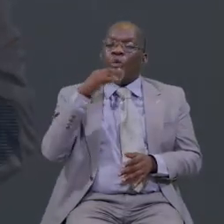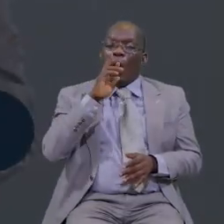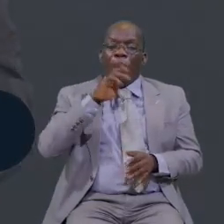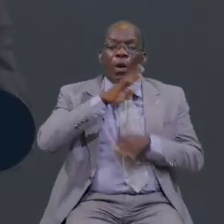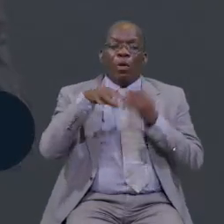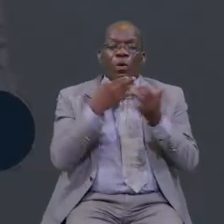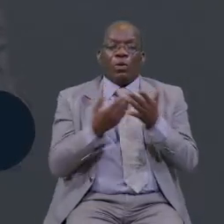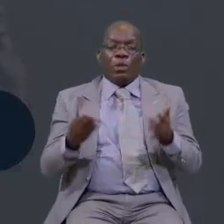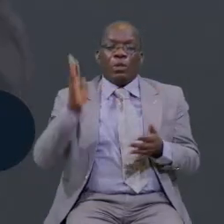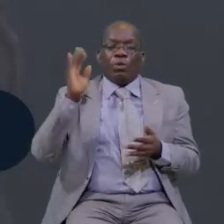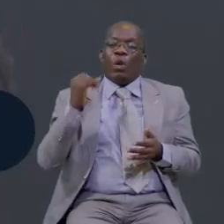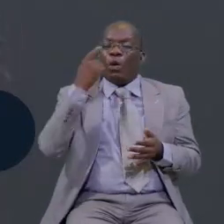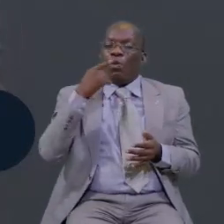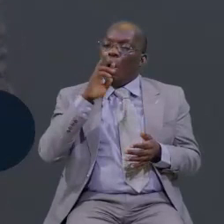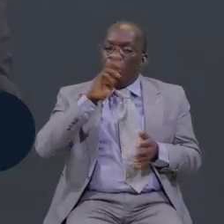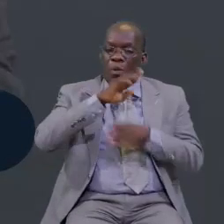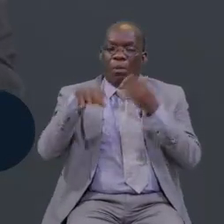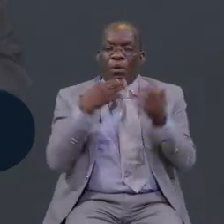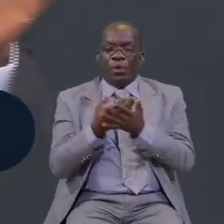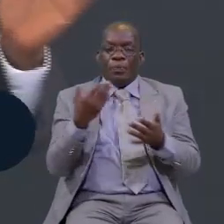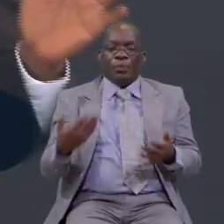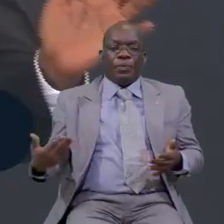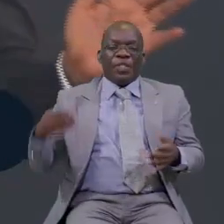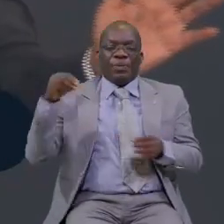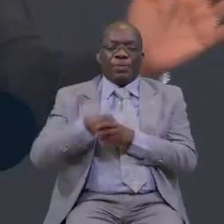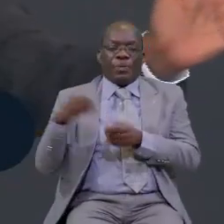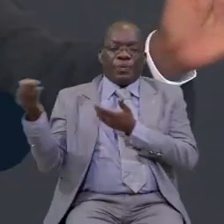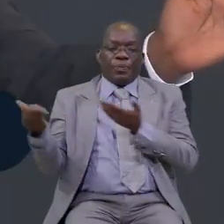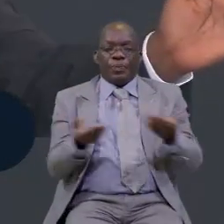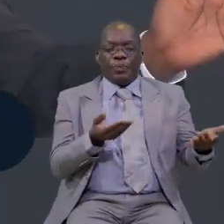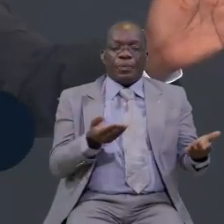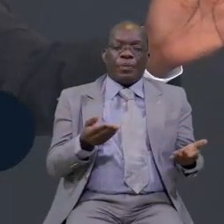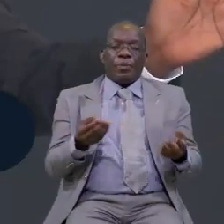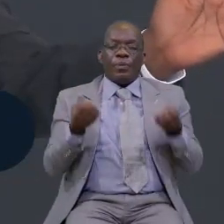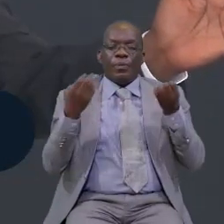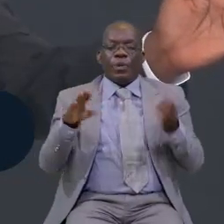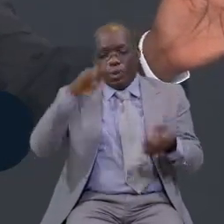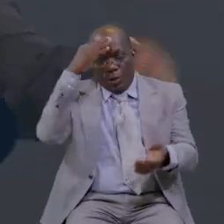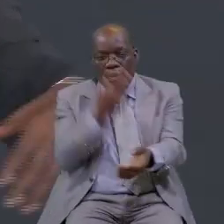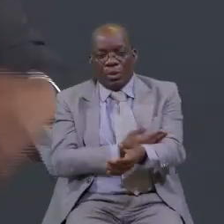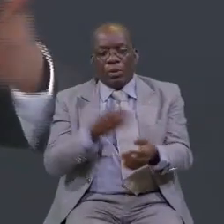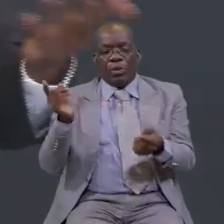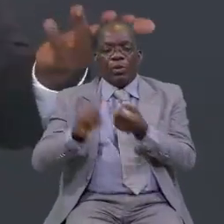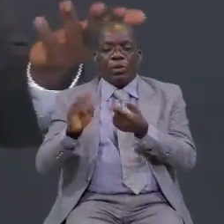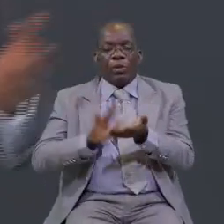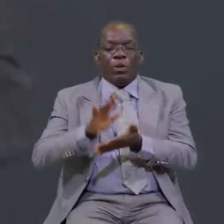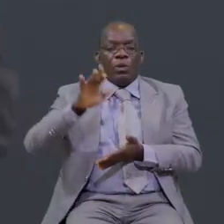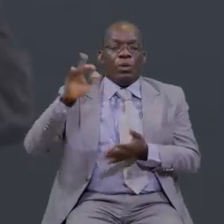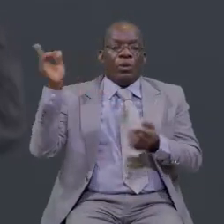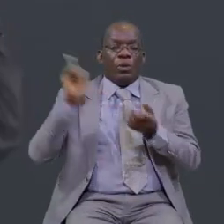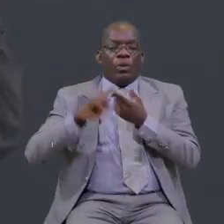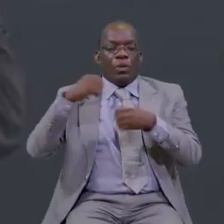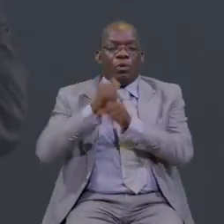all things, in bringing many sons to glory, to make the